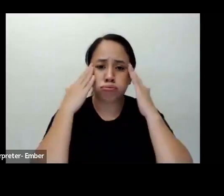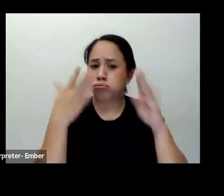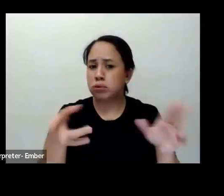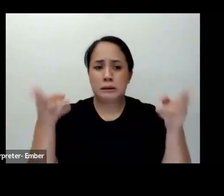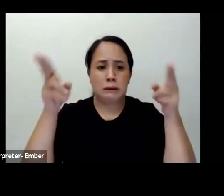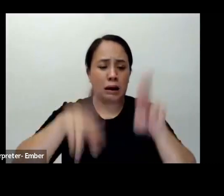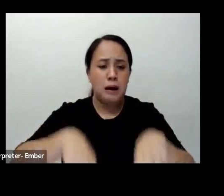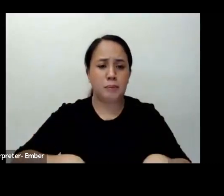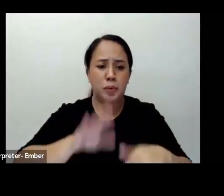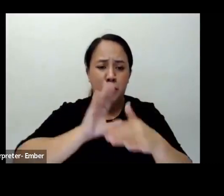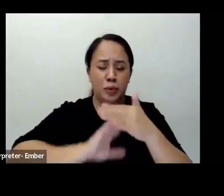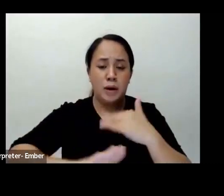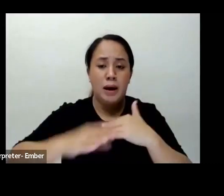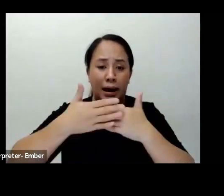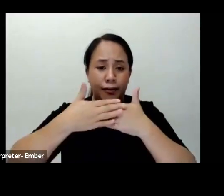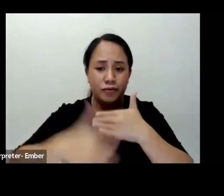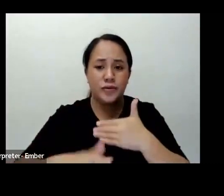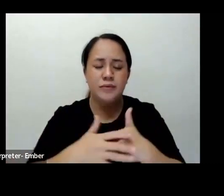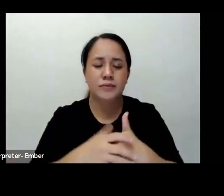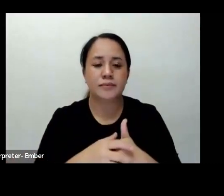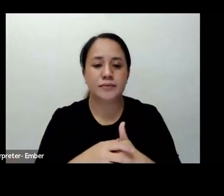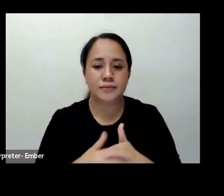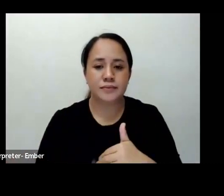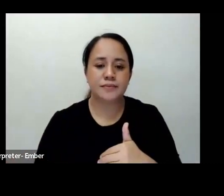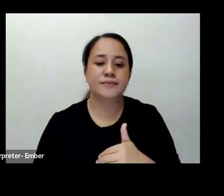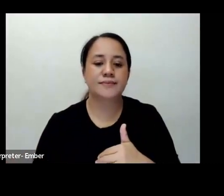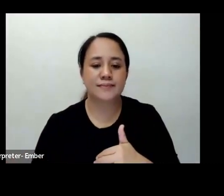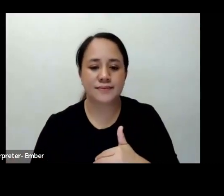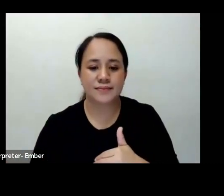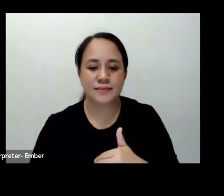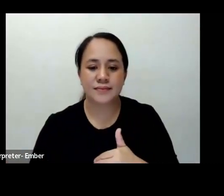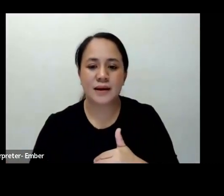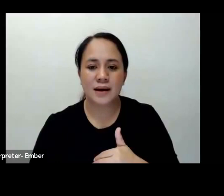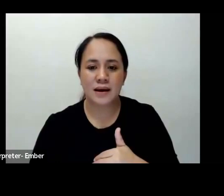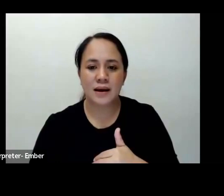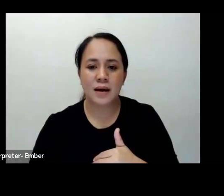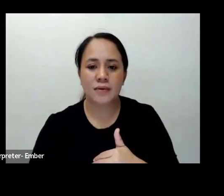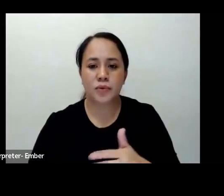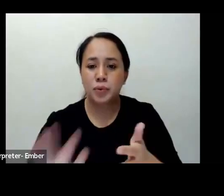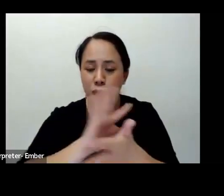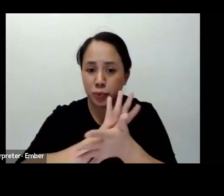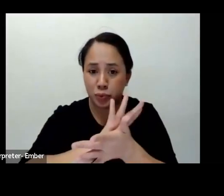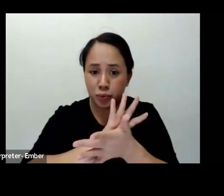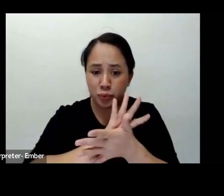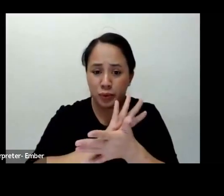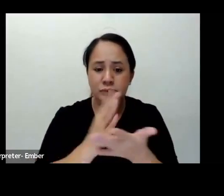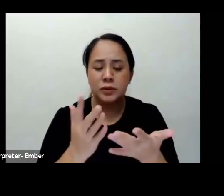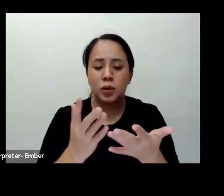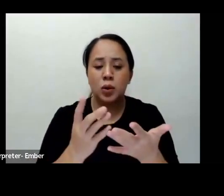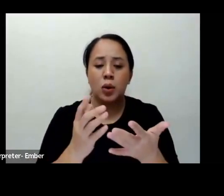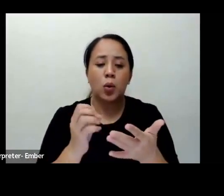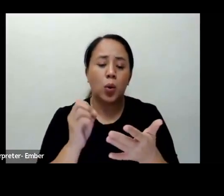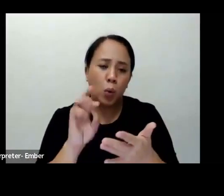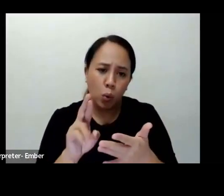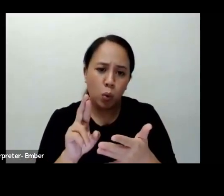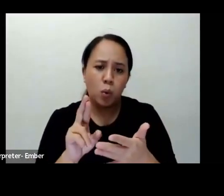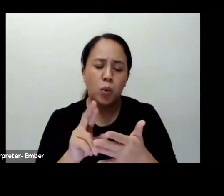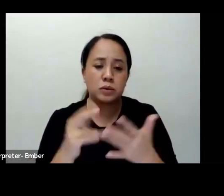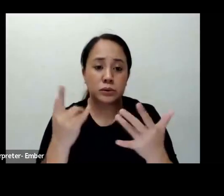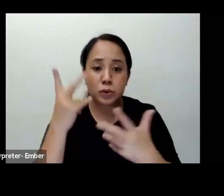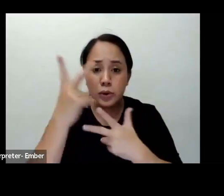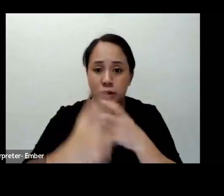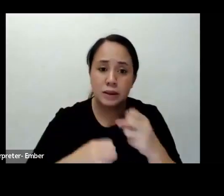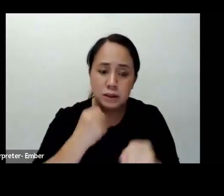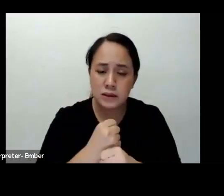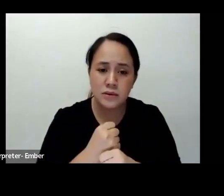with births after the pandemic ends, no? Or maybe in this 3rd year,